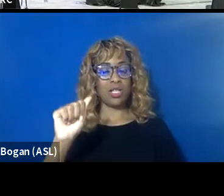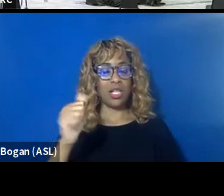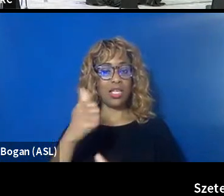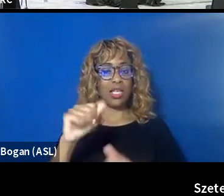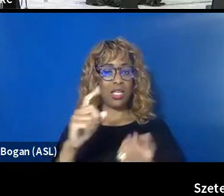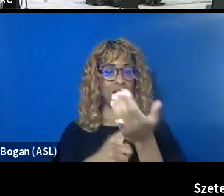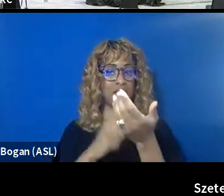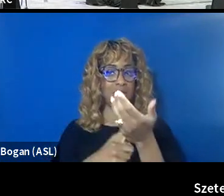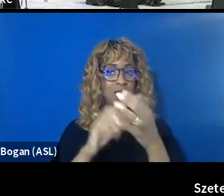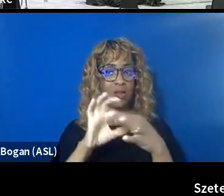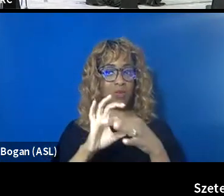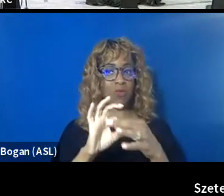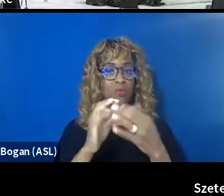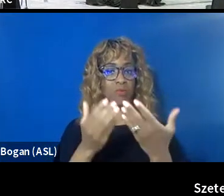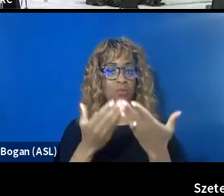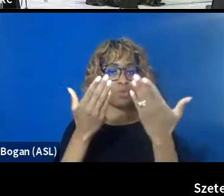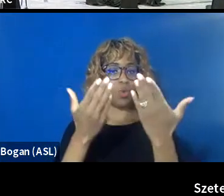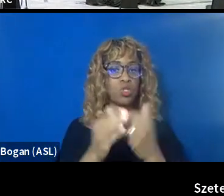on the motion?